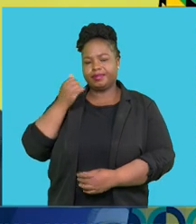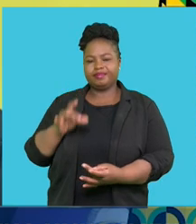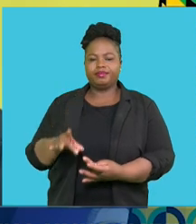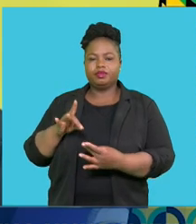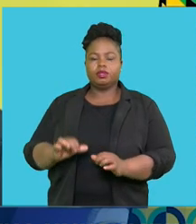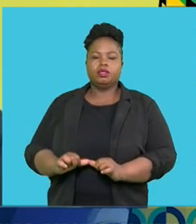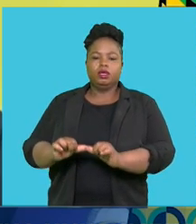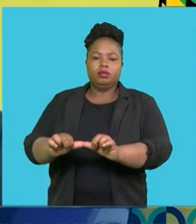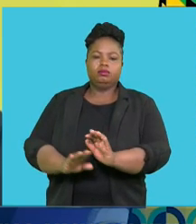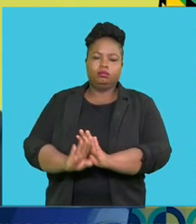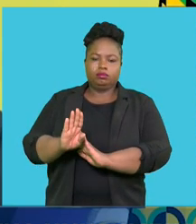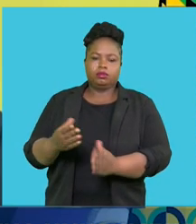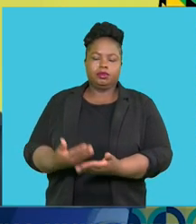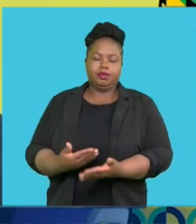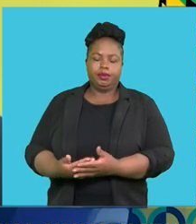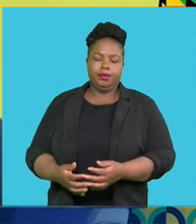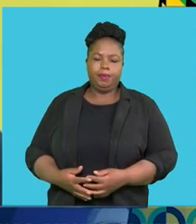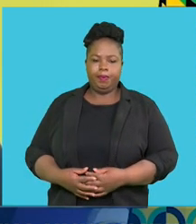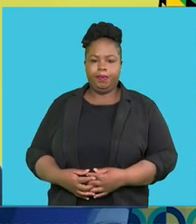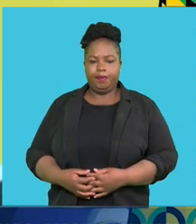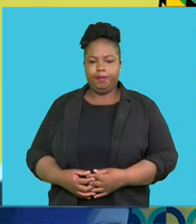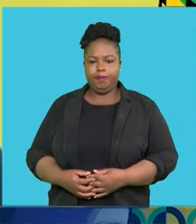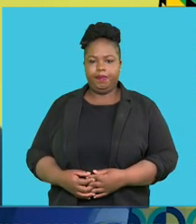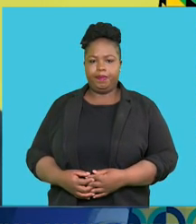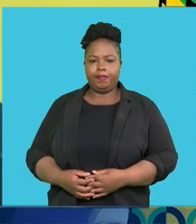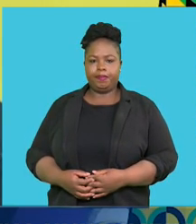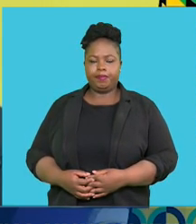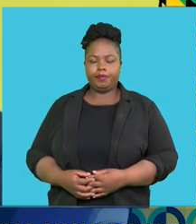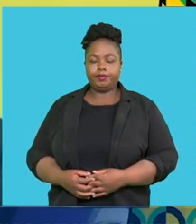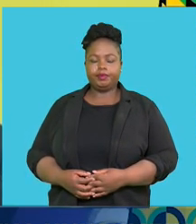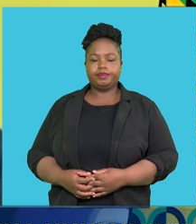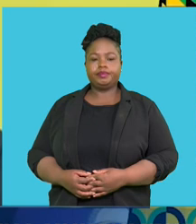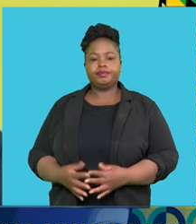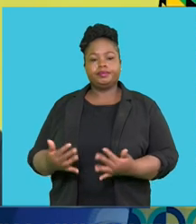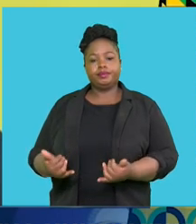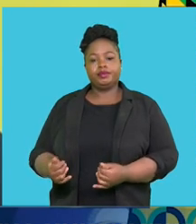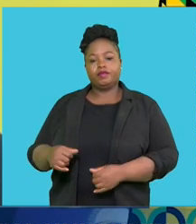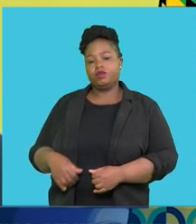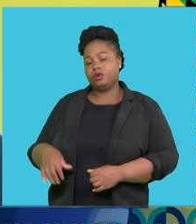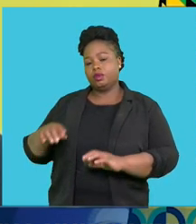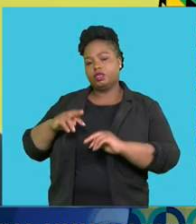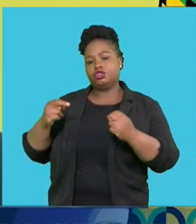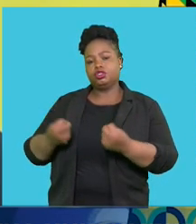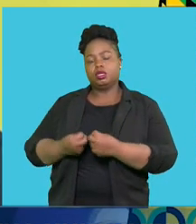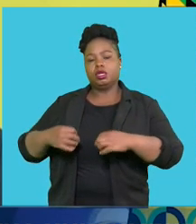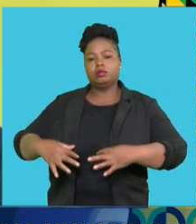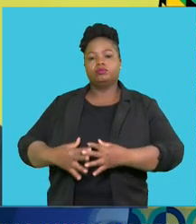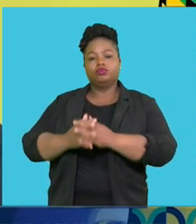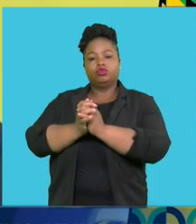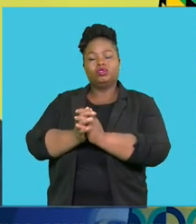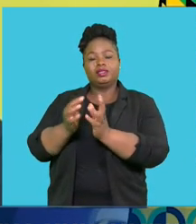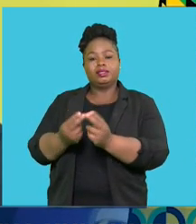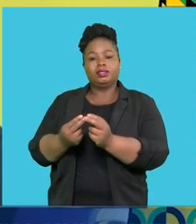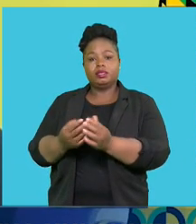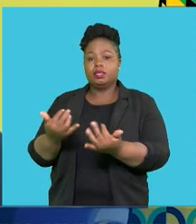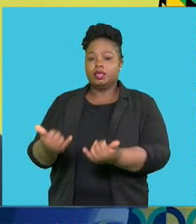to move our country forward The modalities of the government of national unity Will take into account